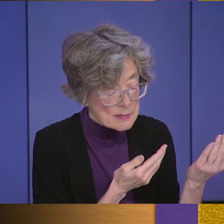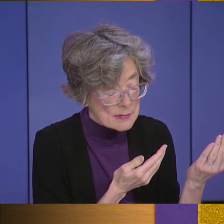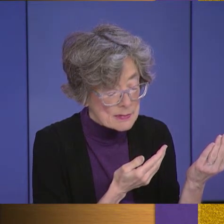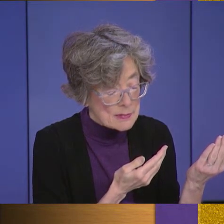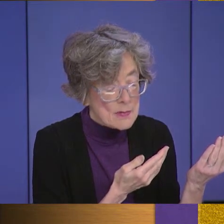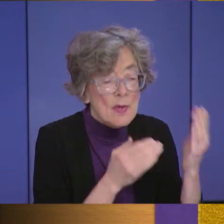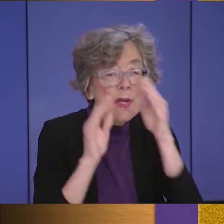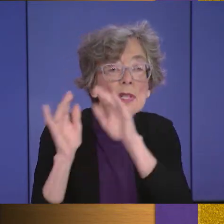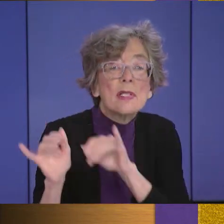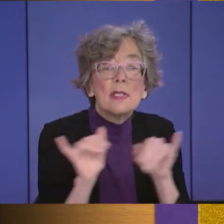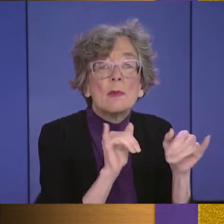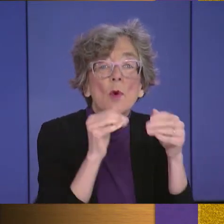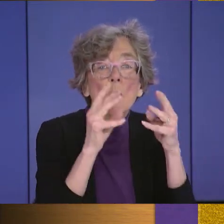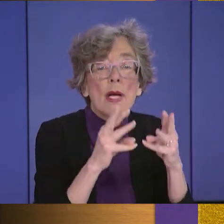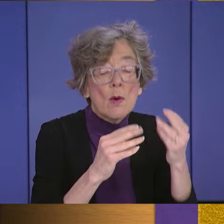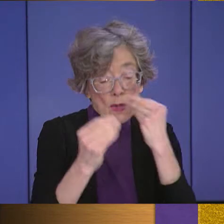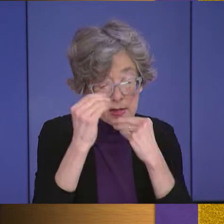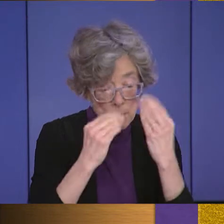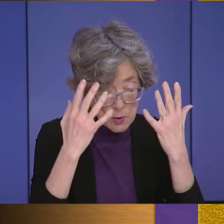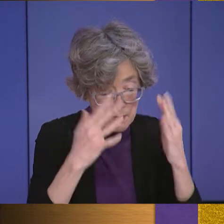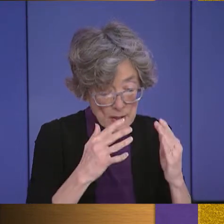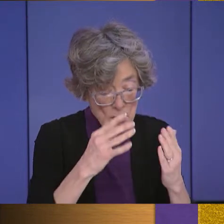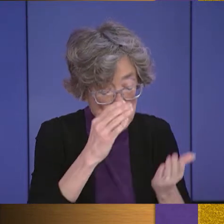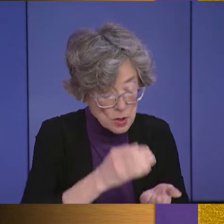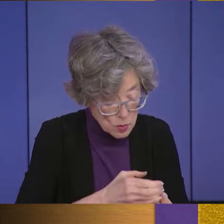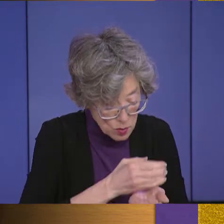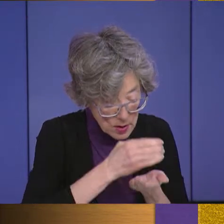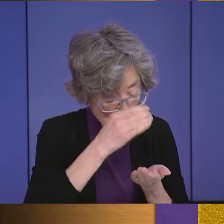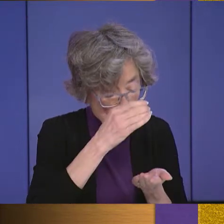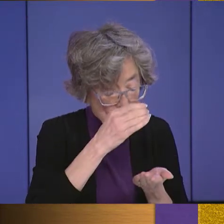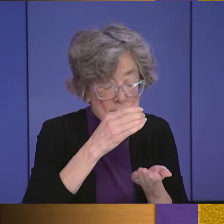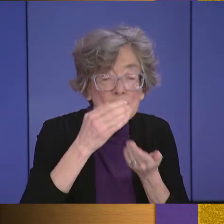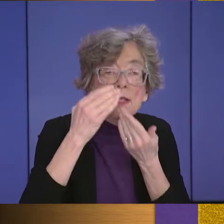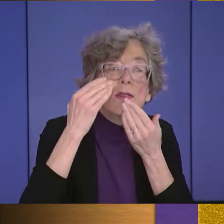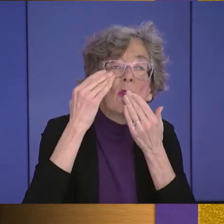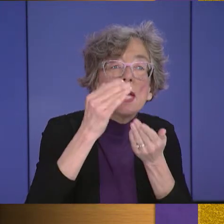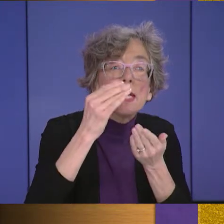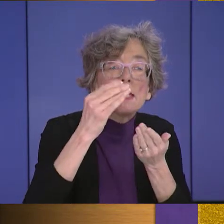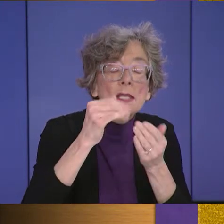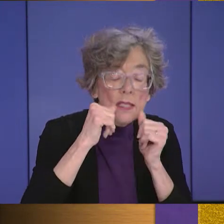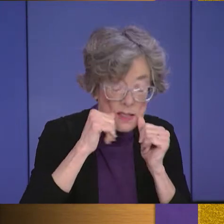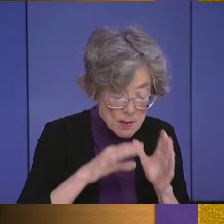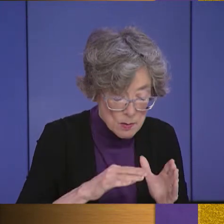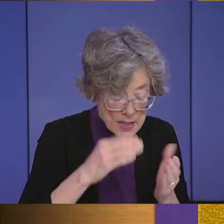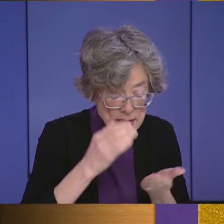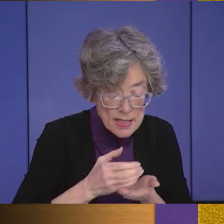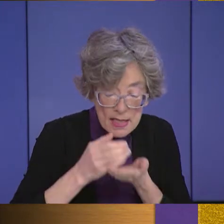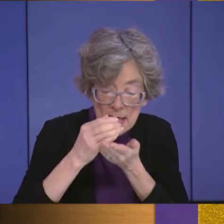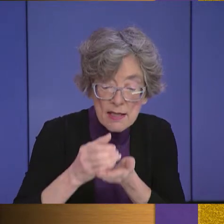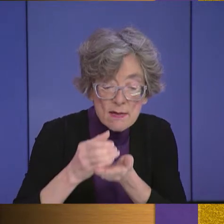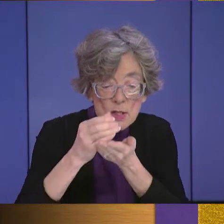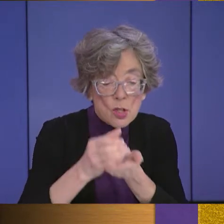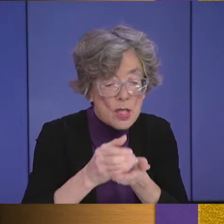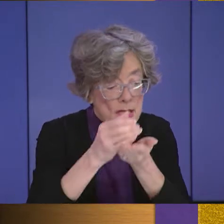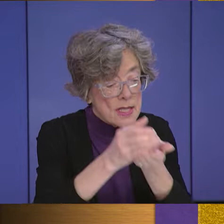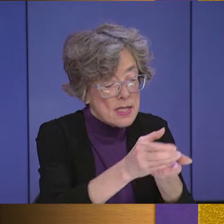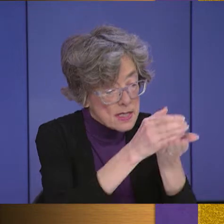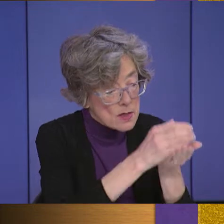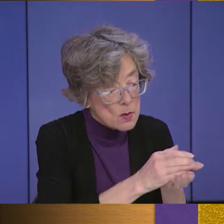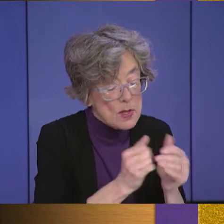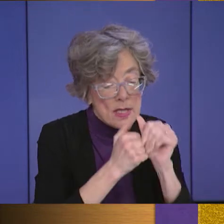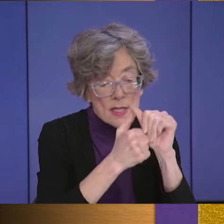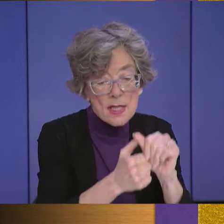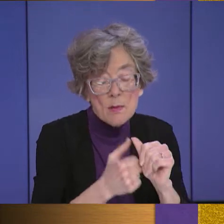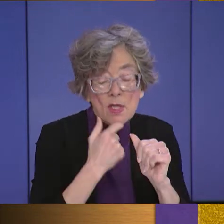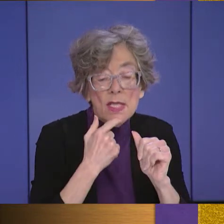In a similar way, when supper was ended, he took the chalice, and giving you thanks, he said the blessing, and gave the chalice to his disciples,